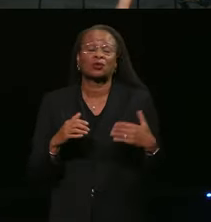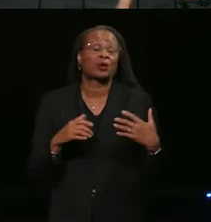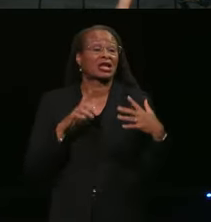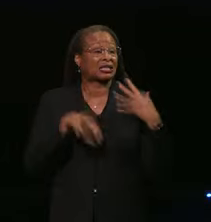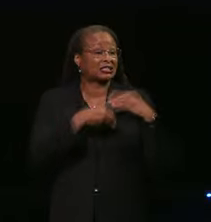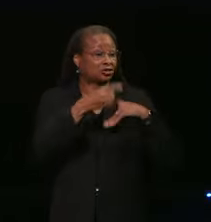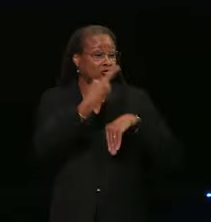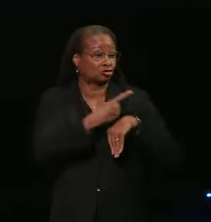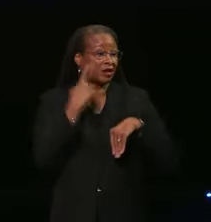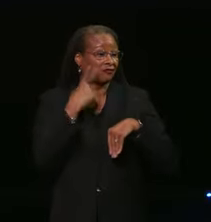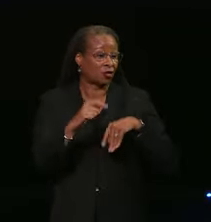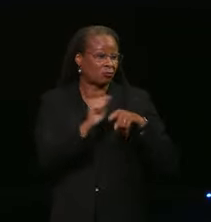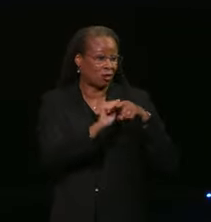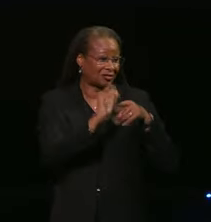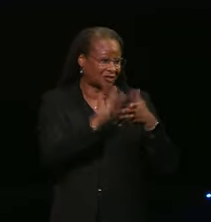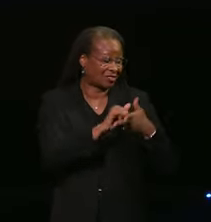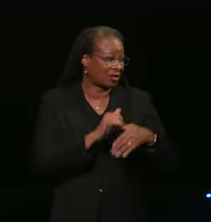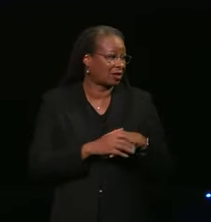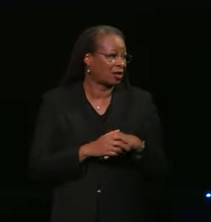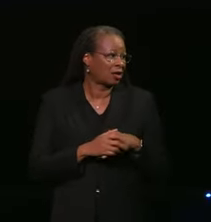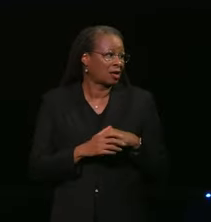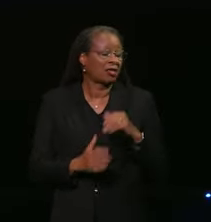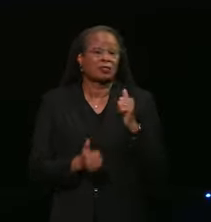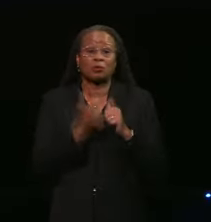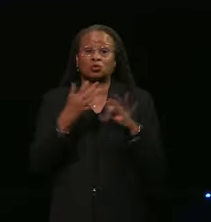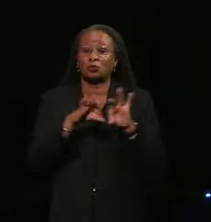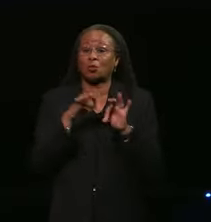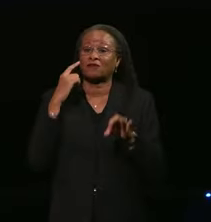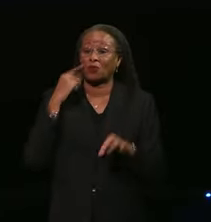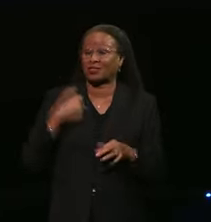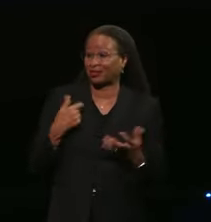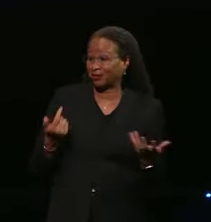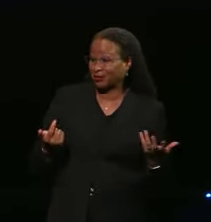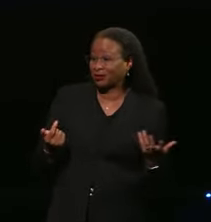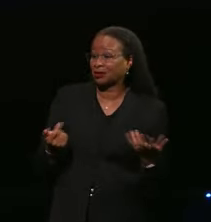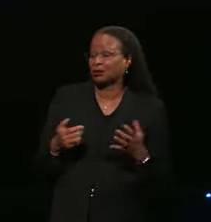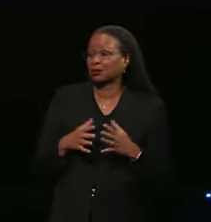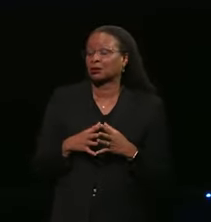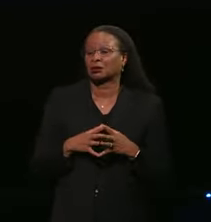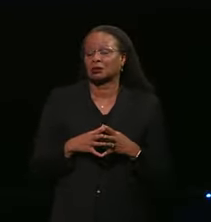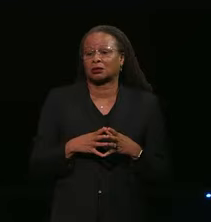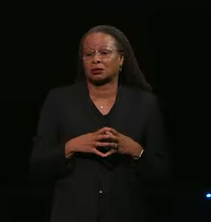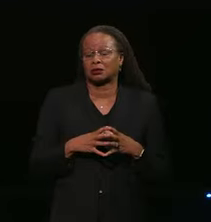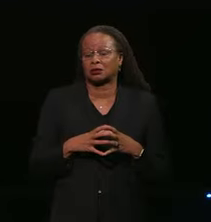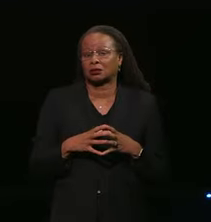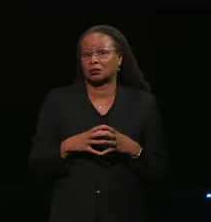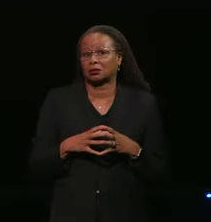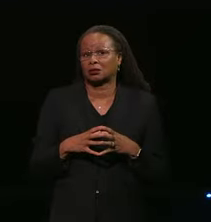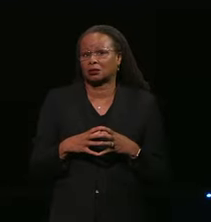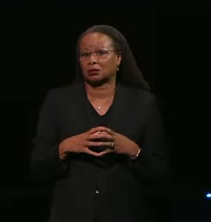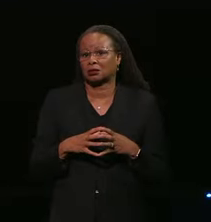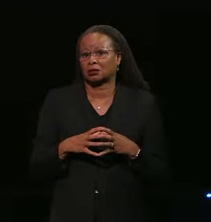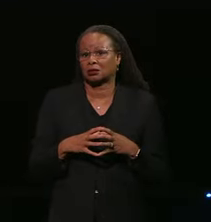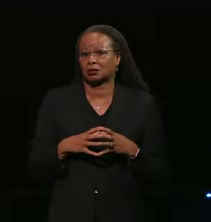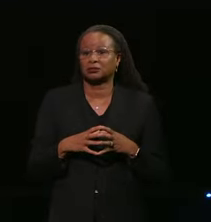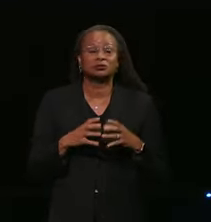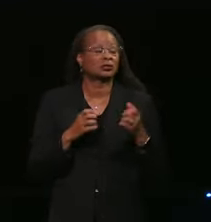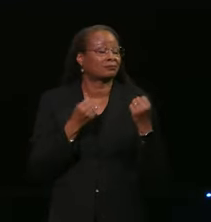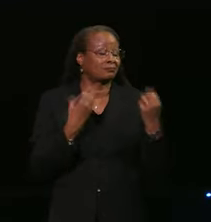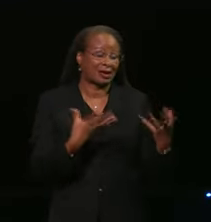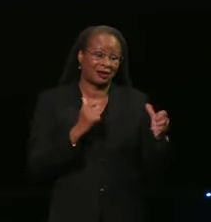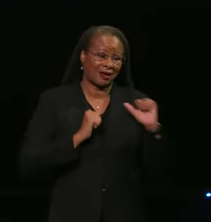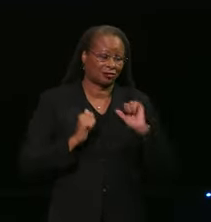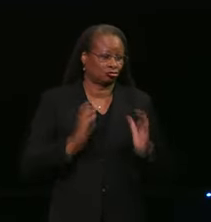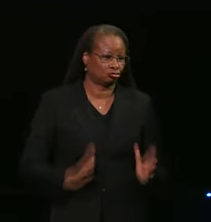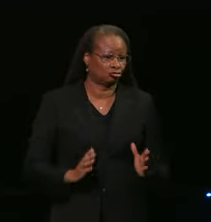rehearse that. But the most important thing for me to say first is that we were so many actors